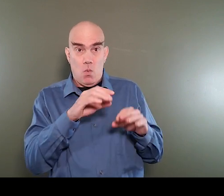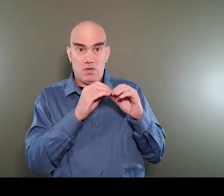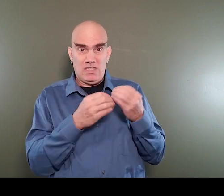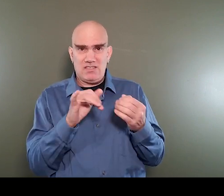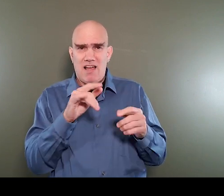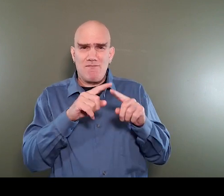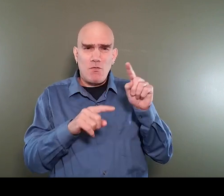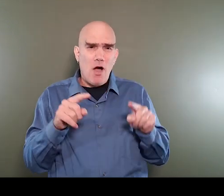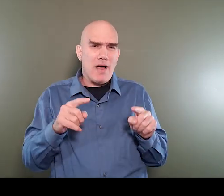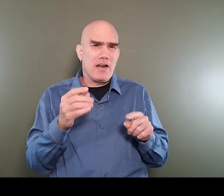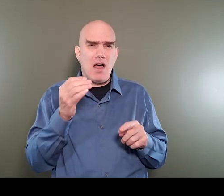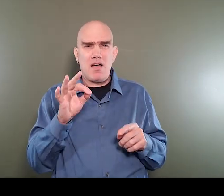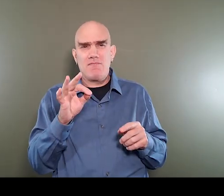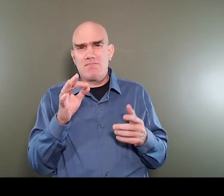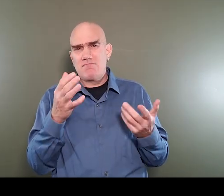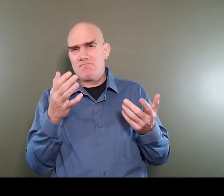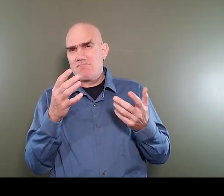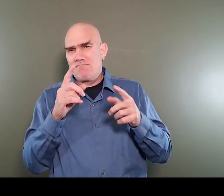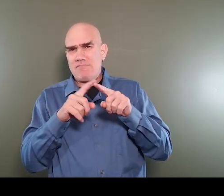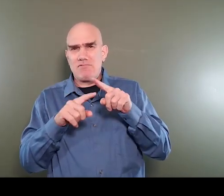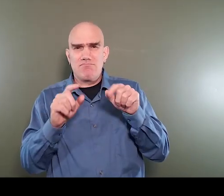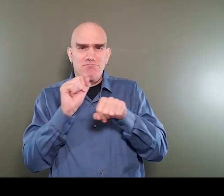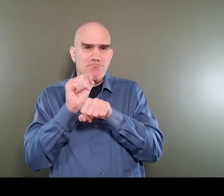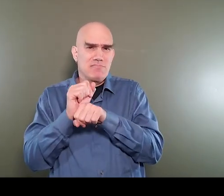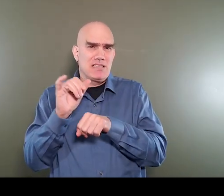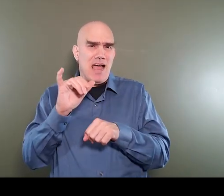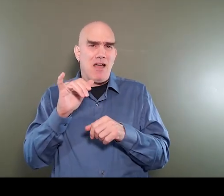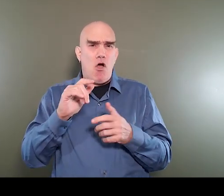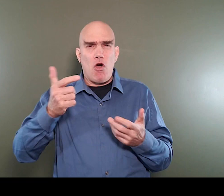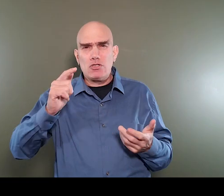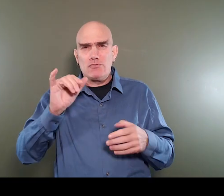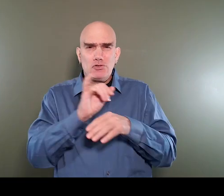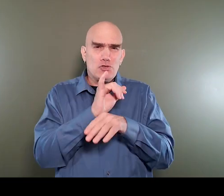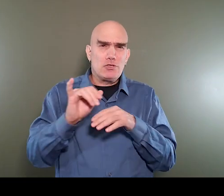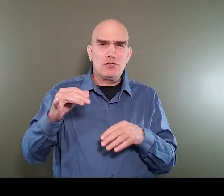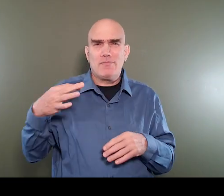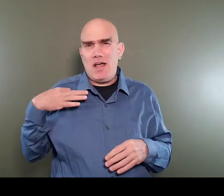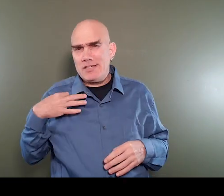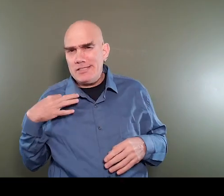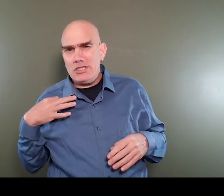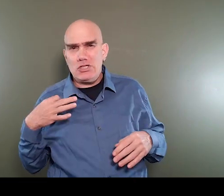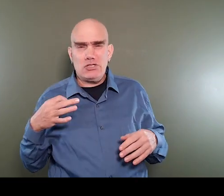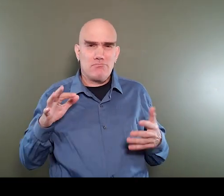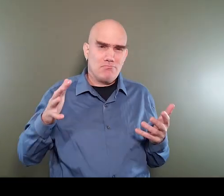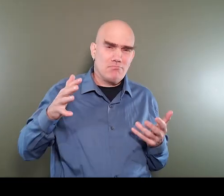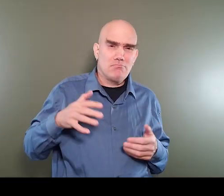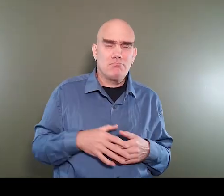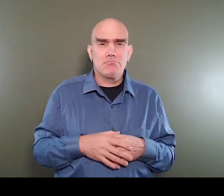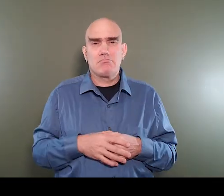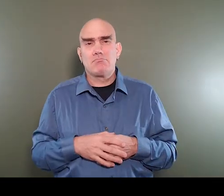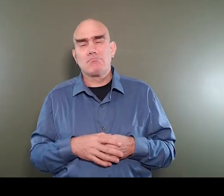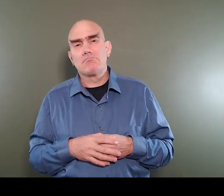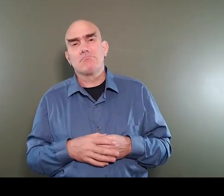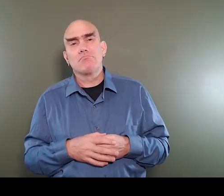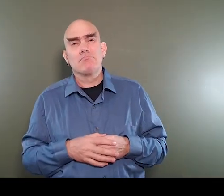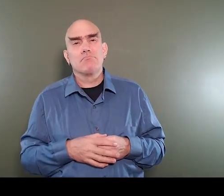while now for the organization in like a variety of capacities, like kind of alternately as a intern and a